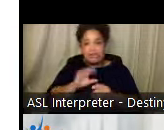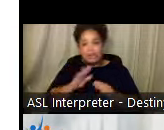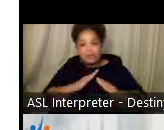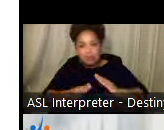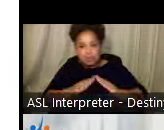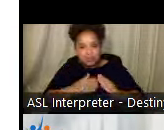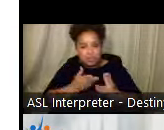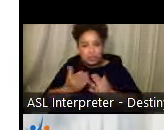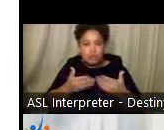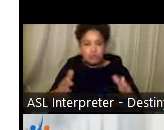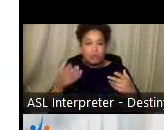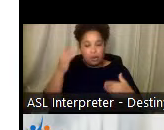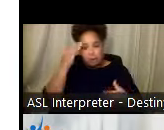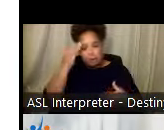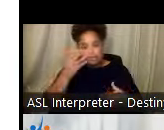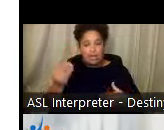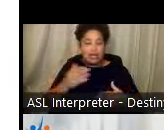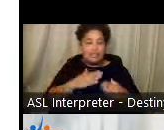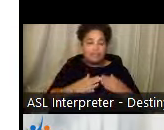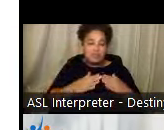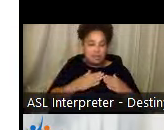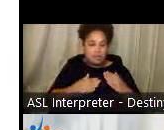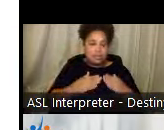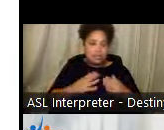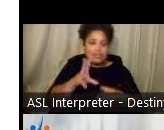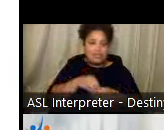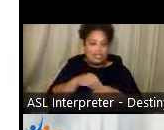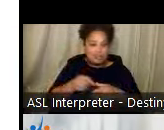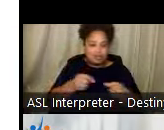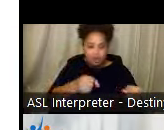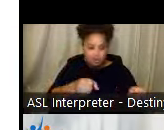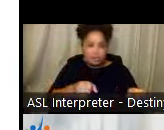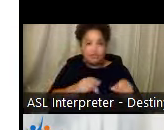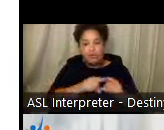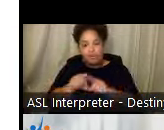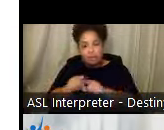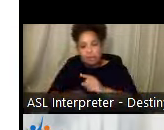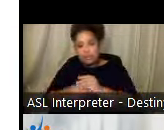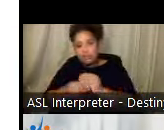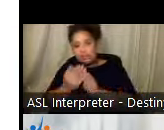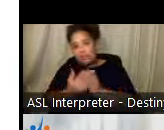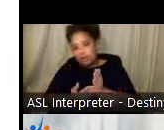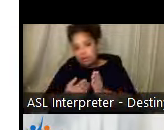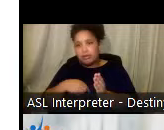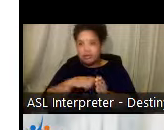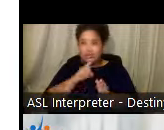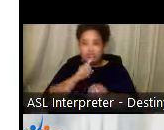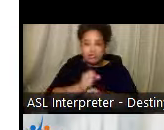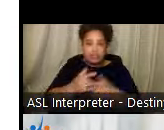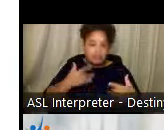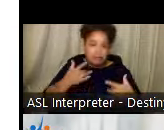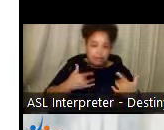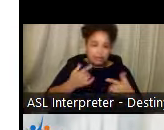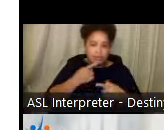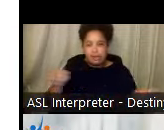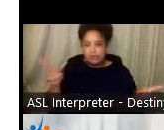through public awareness and community engagement strategies. And then an additional piece is that we're really excited to announce, and I